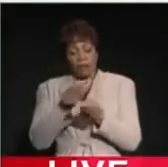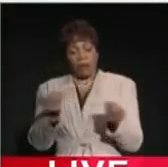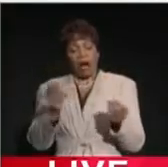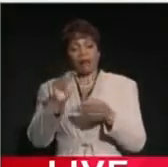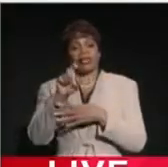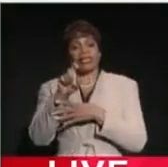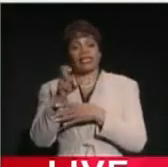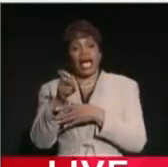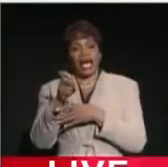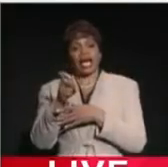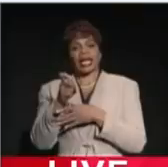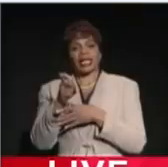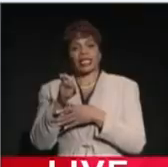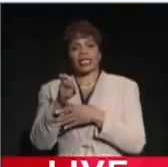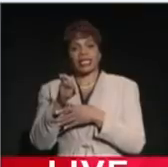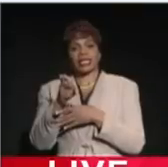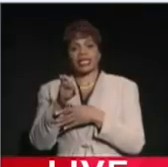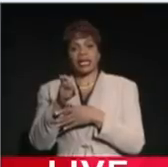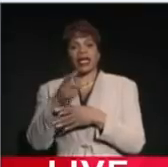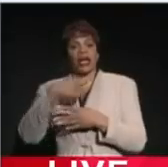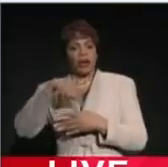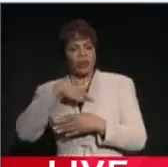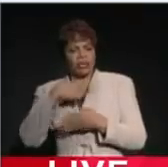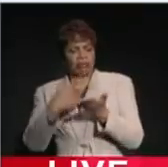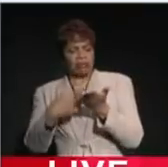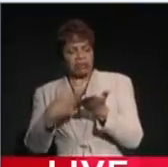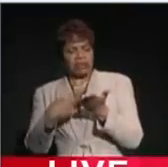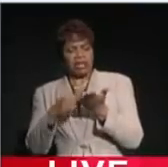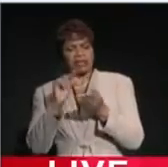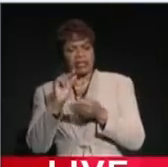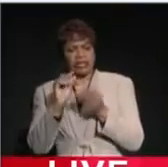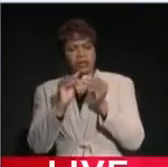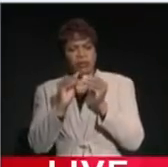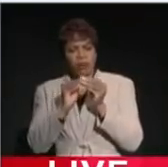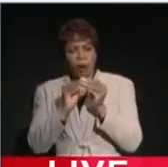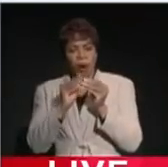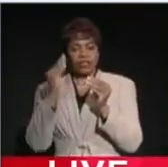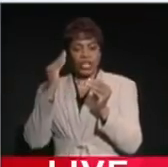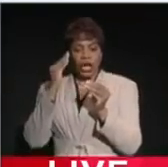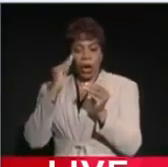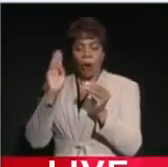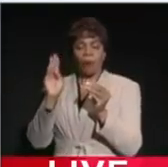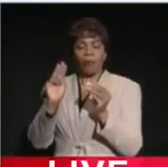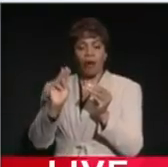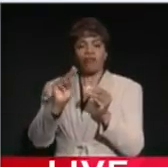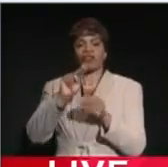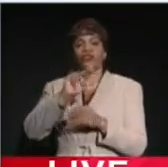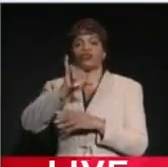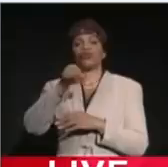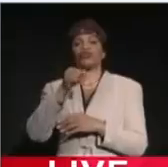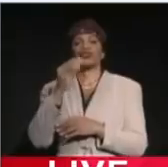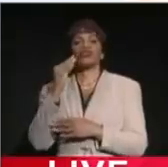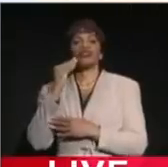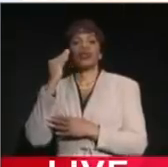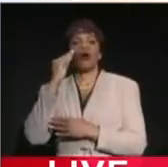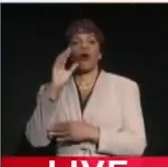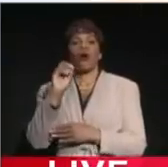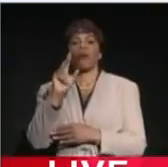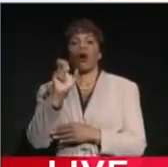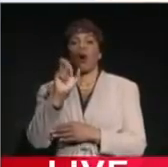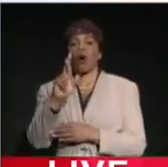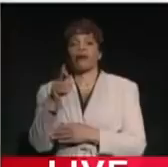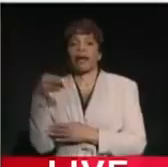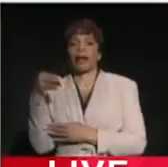So we can talk a little bit about that. As you know, Mr. Murphy, New Jersey homeowners, they pay the